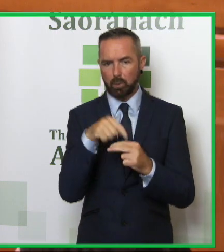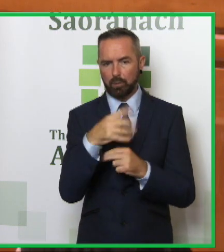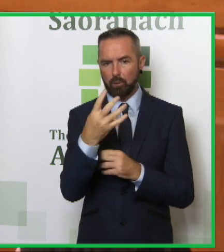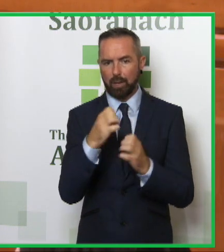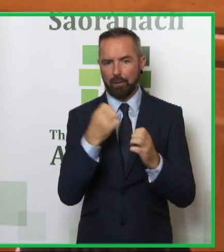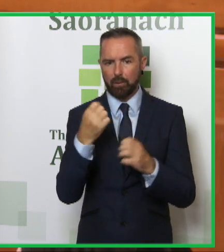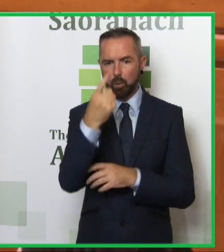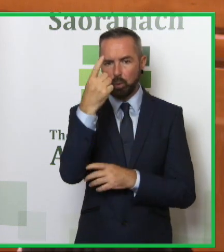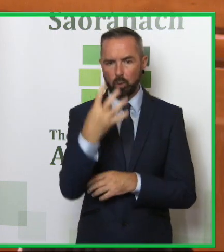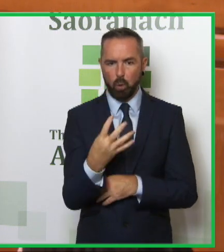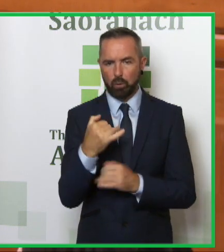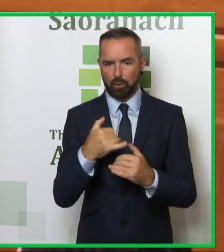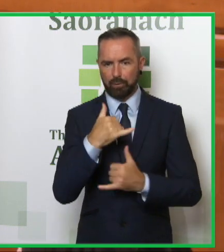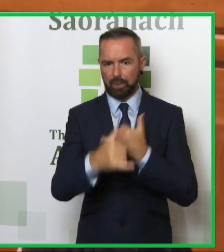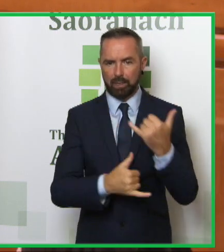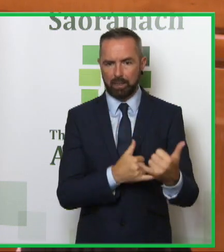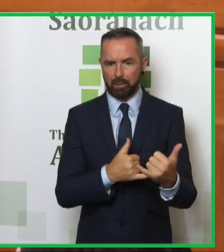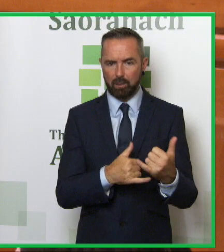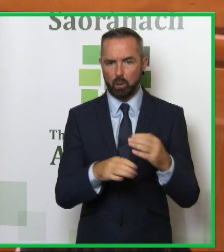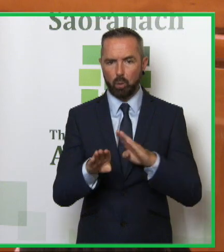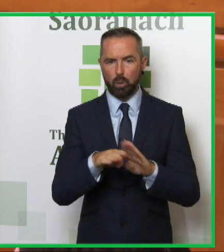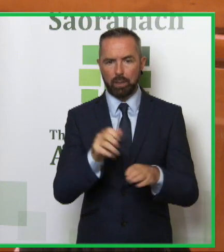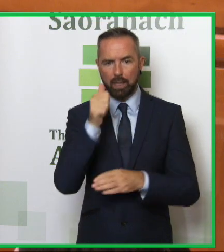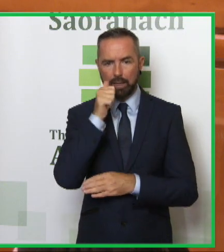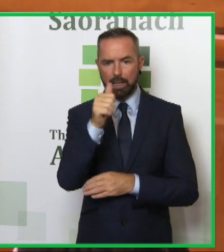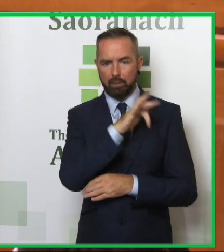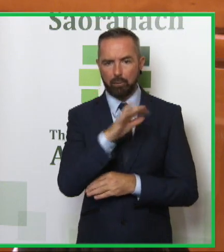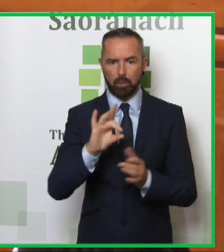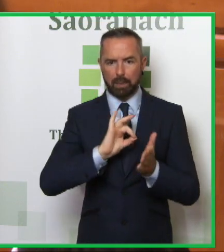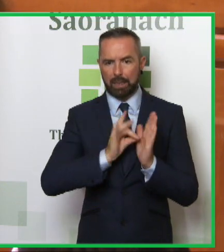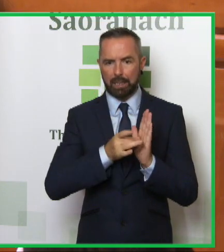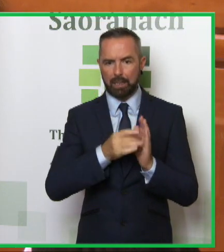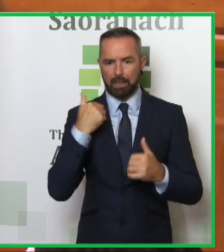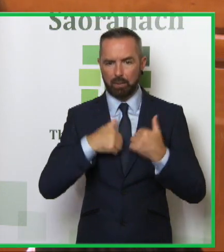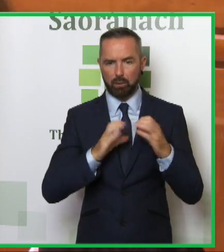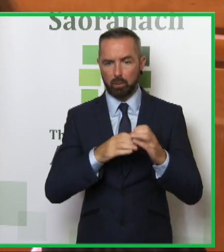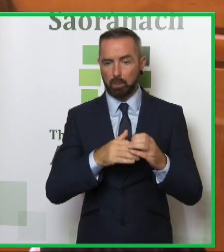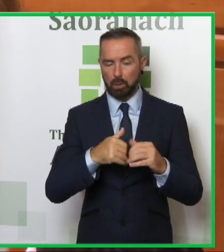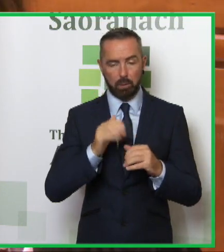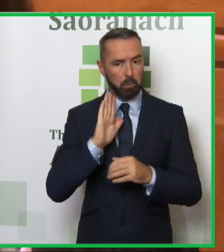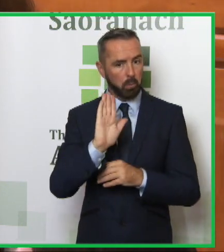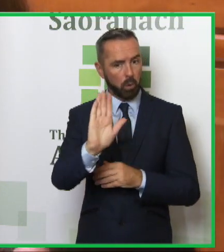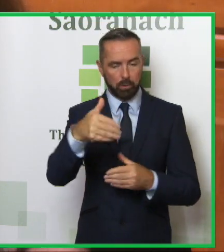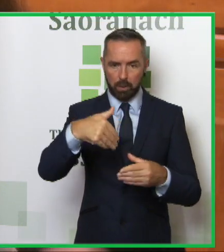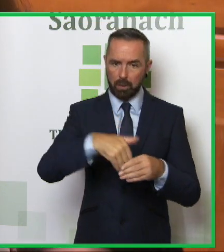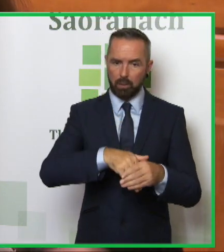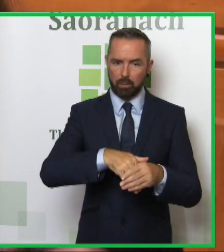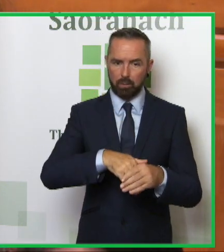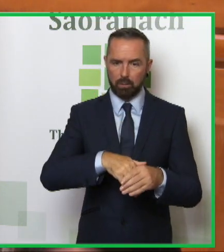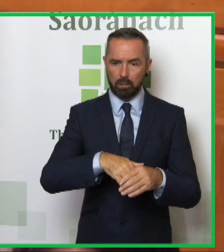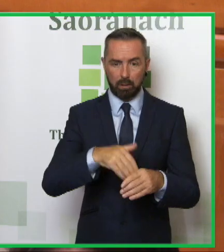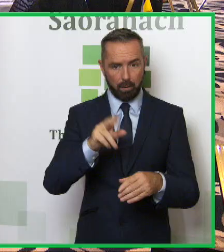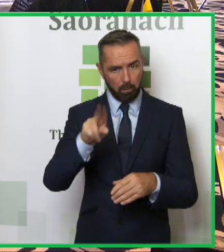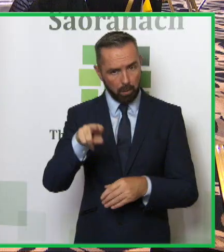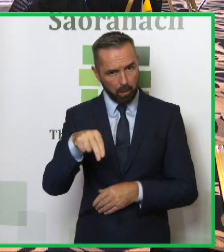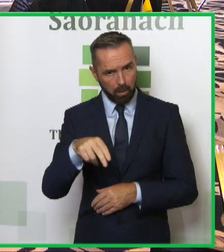quarterly with mandatory attendance from key stakeholders. So I don't know, would that be possible? Yeah, I wasn't actually when